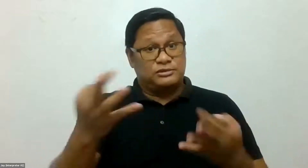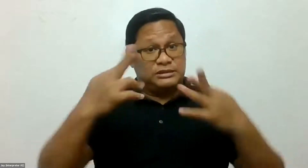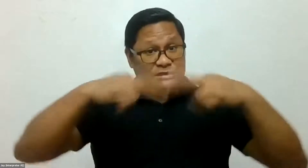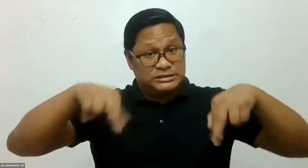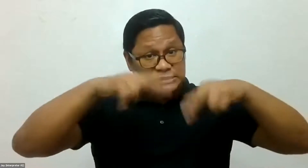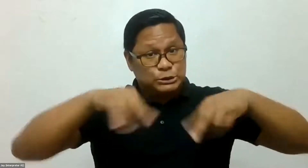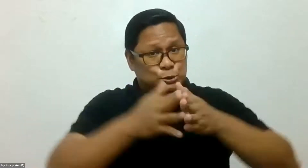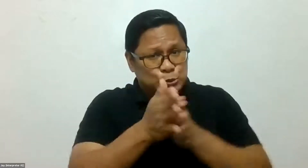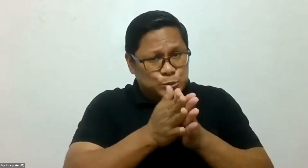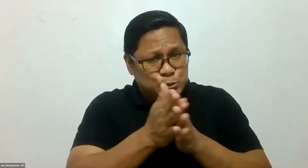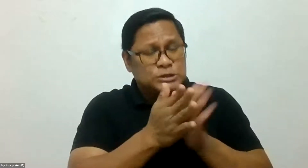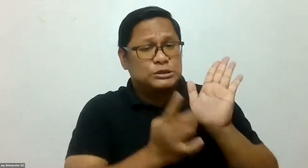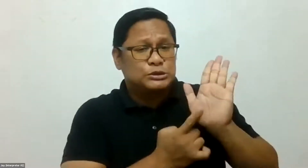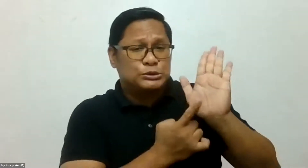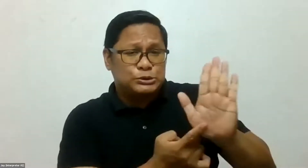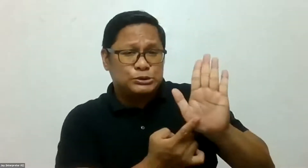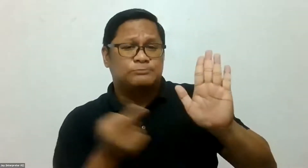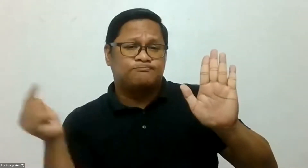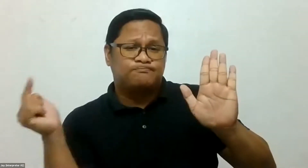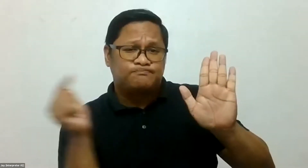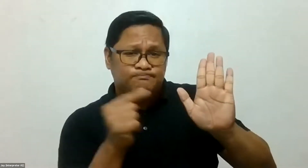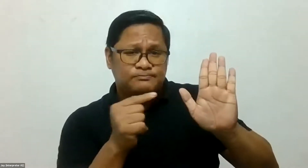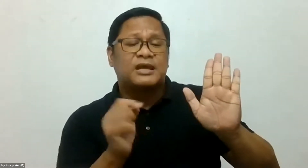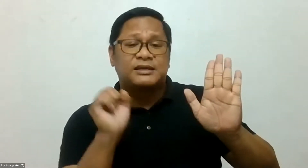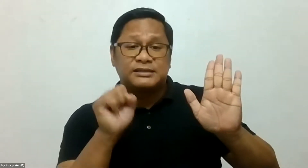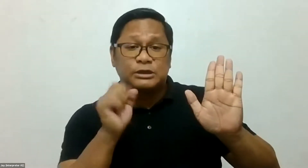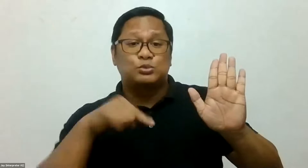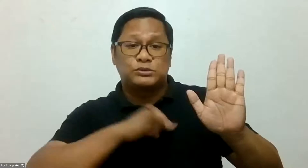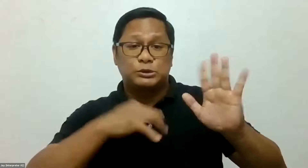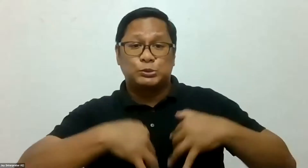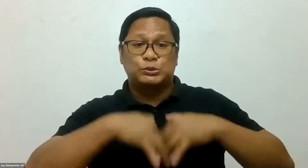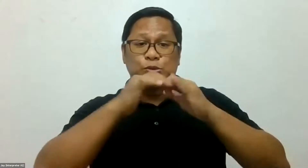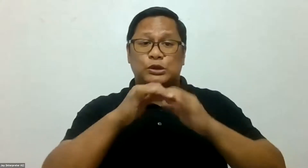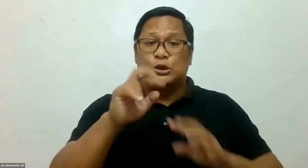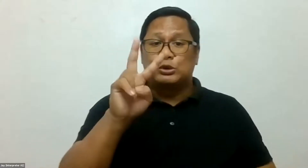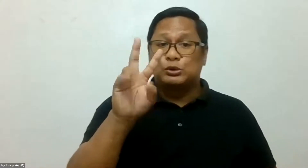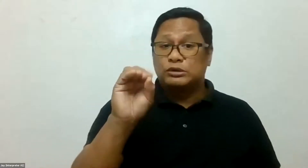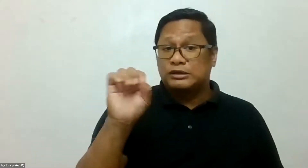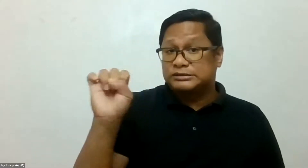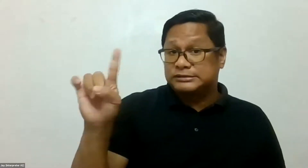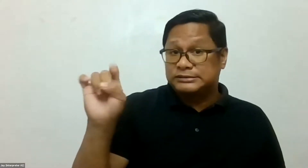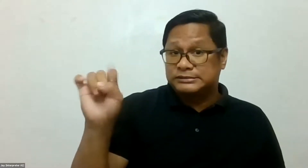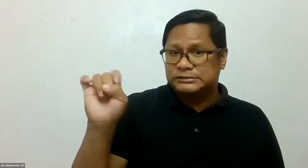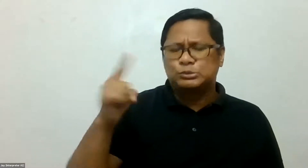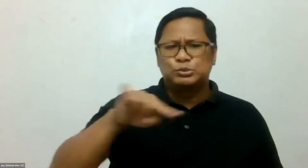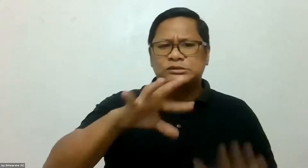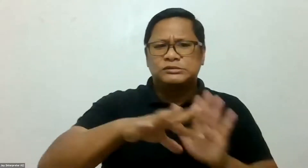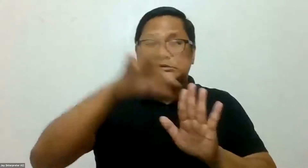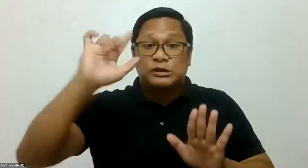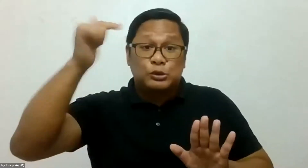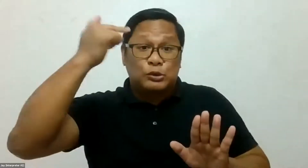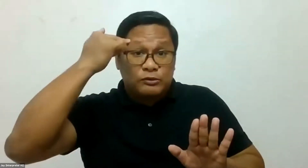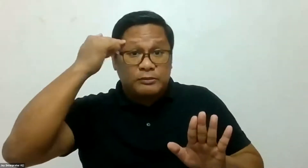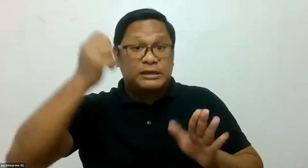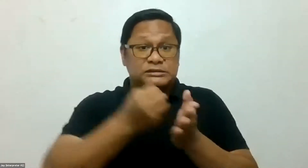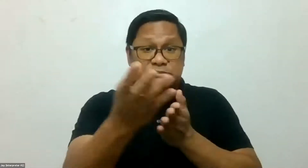efforts showed that, and this was the only year na nabuo po namin was for 2011, we found that government spending